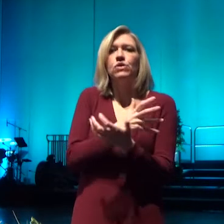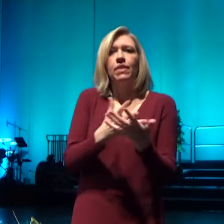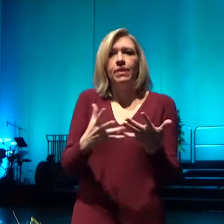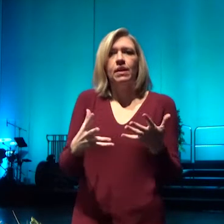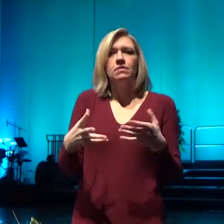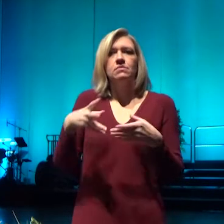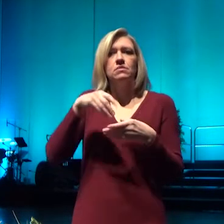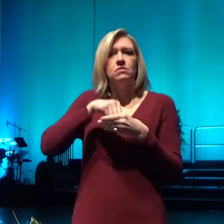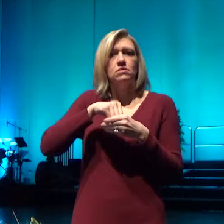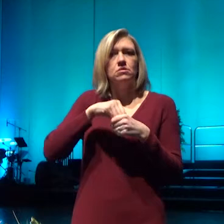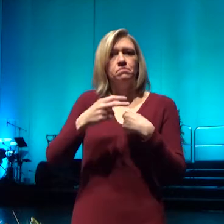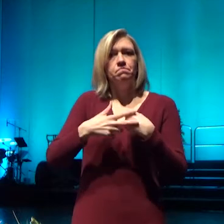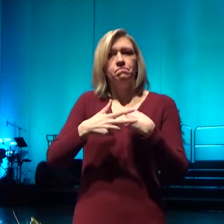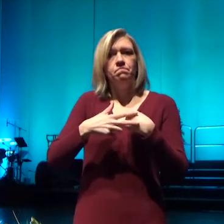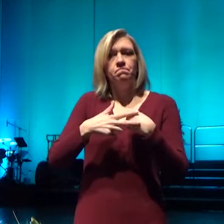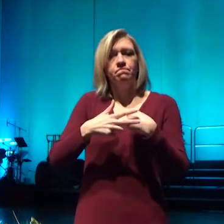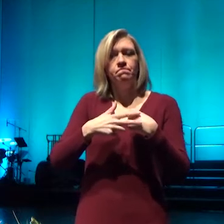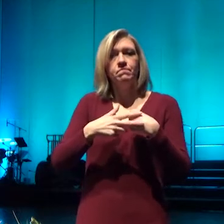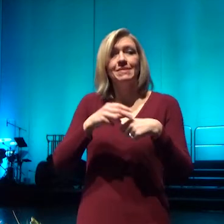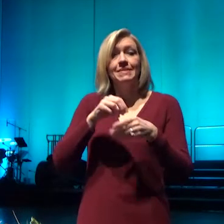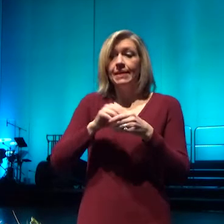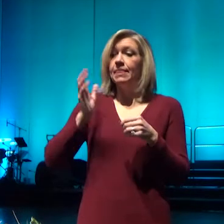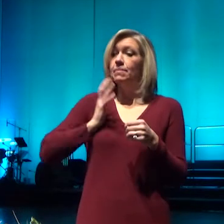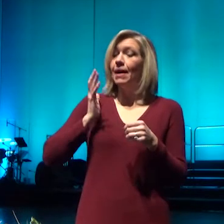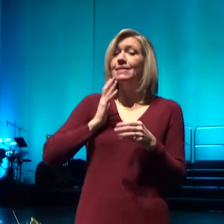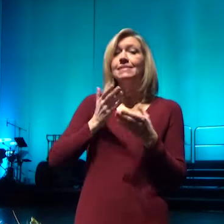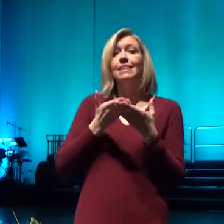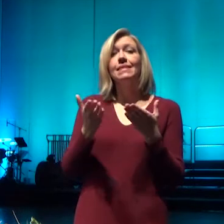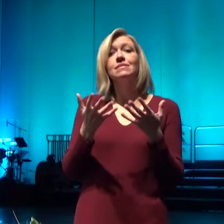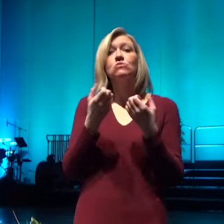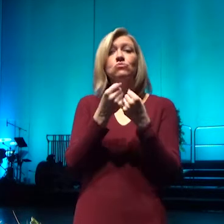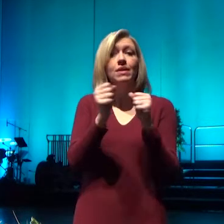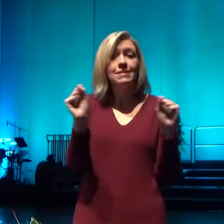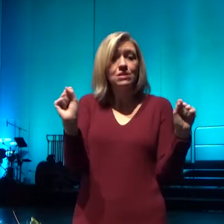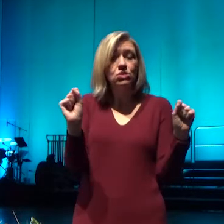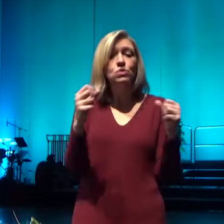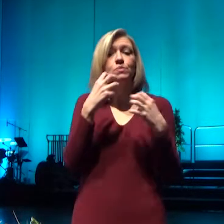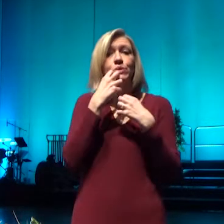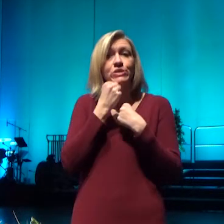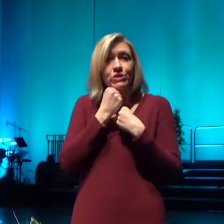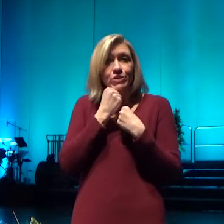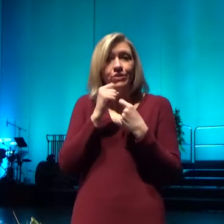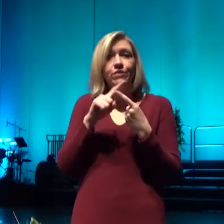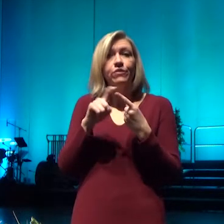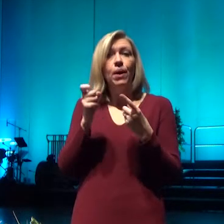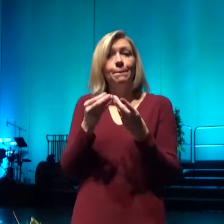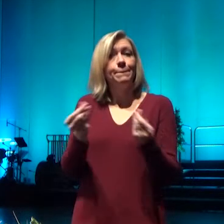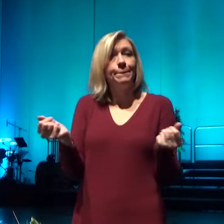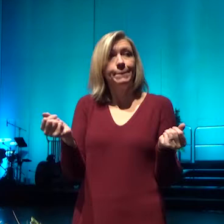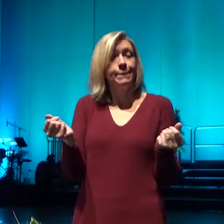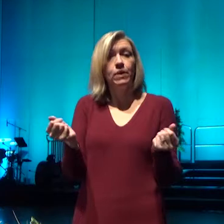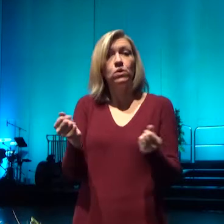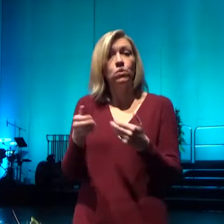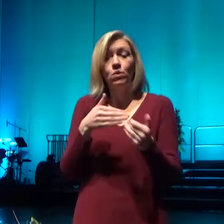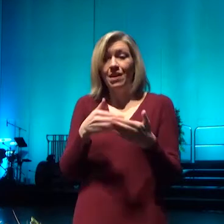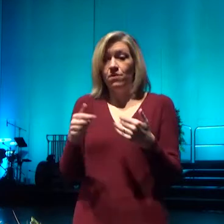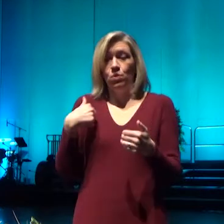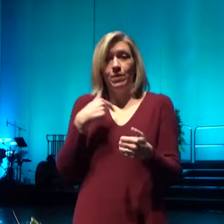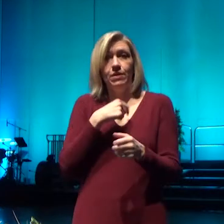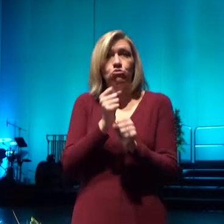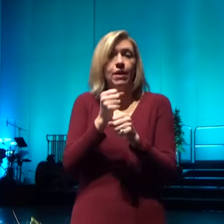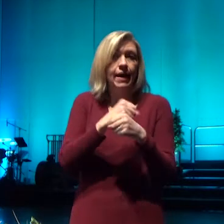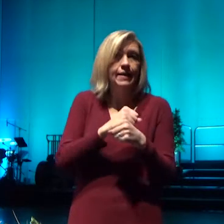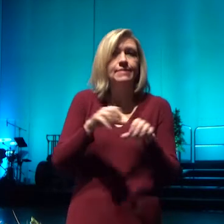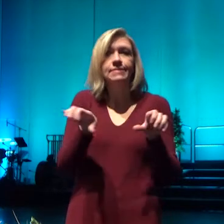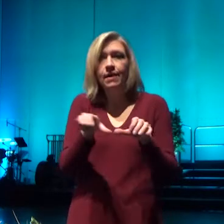irrevocably stored. It is in the past that things are rescued and preserved from transitoriness. Whatever we have done or created, whatever